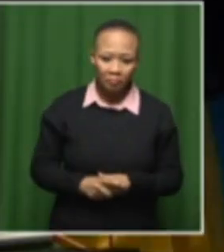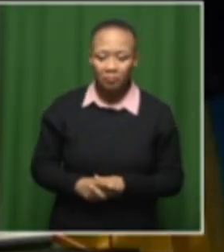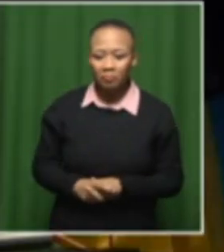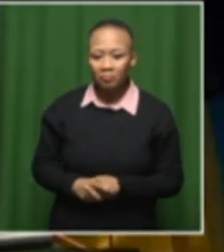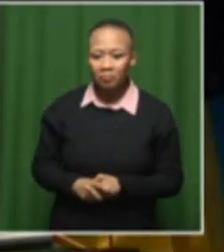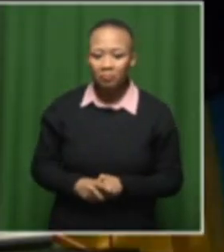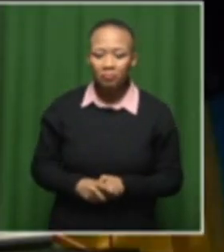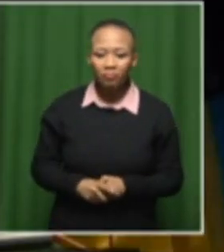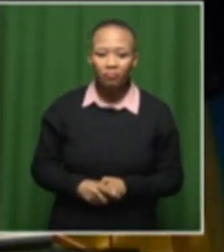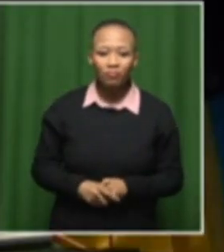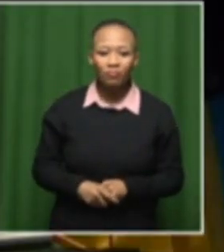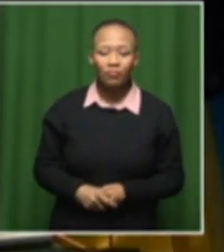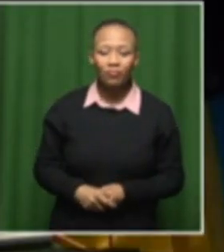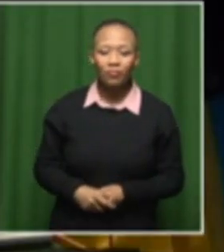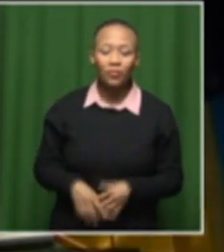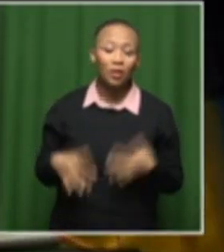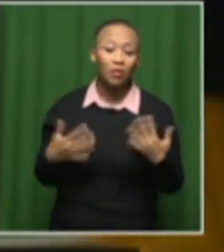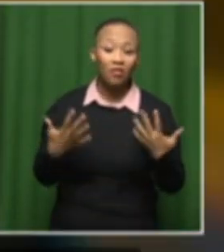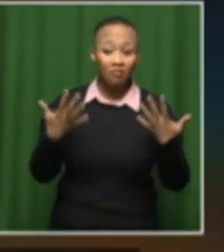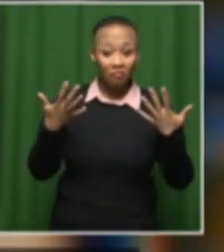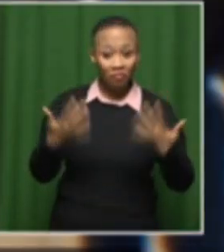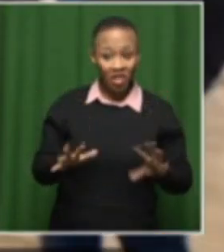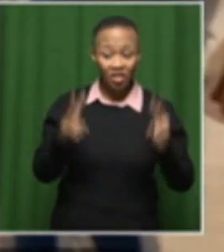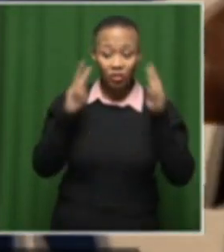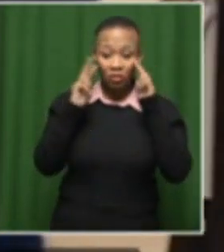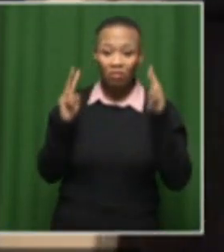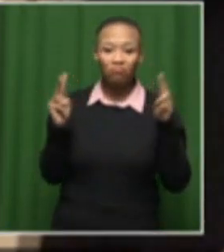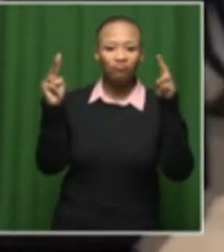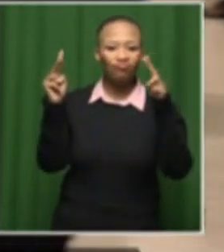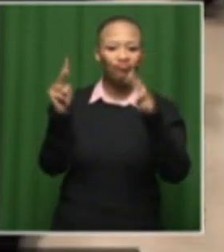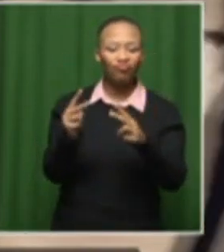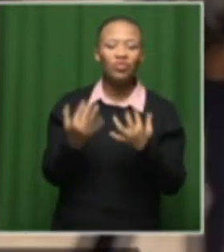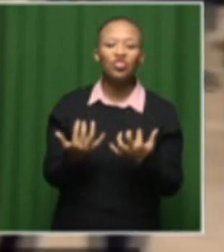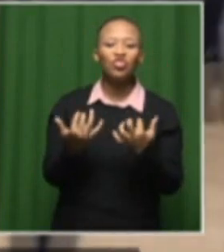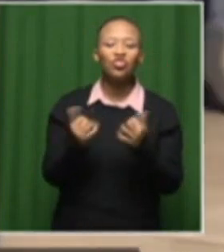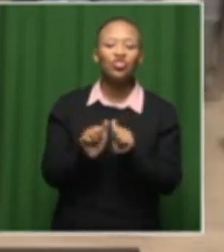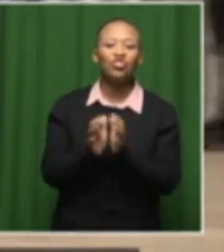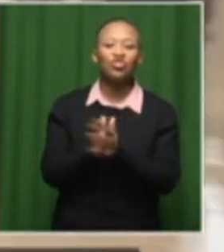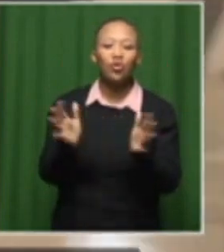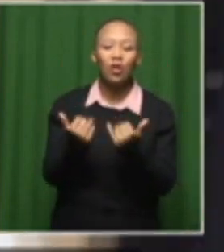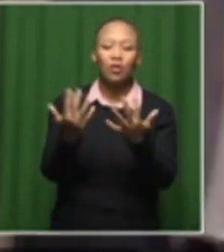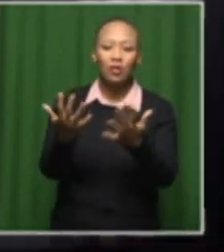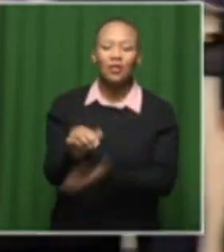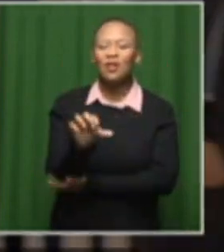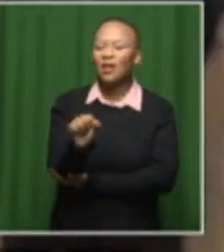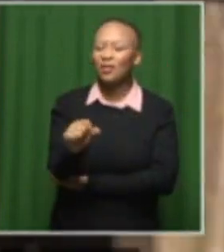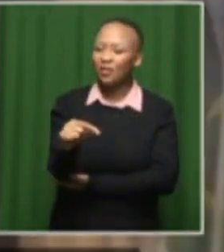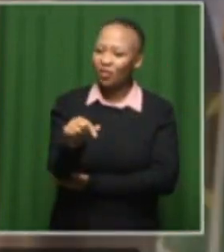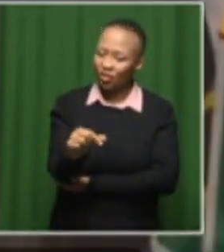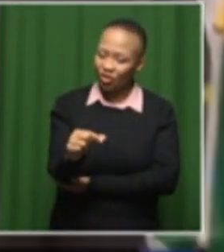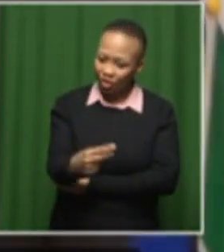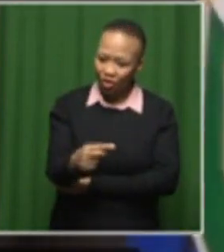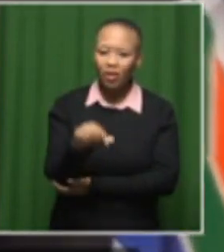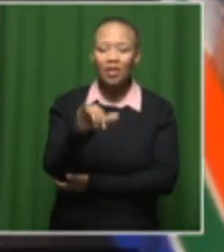After a whirlwind visit to the UN General Assembly from development issues, the SDGs, geopolitics,